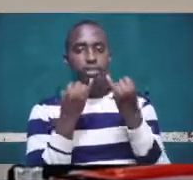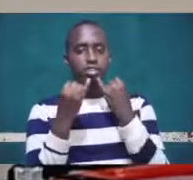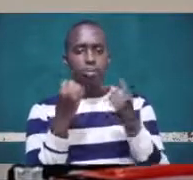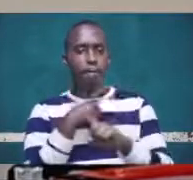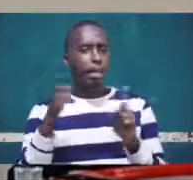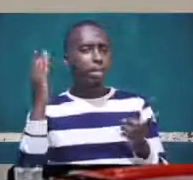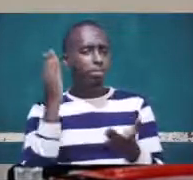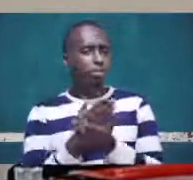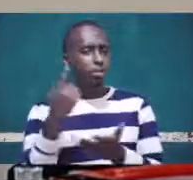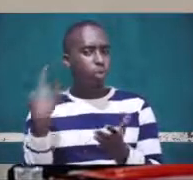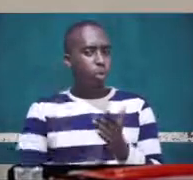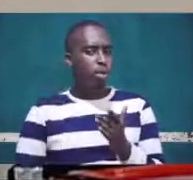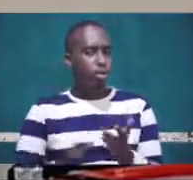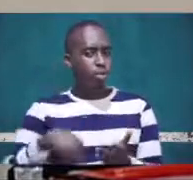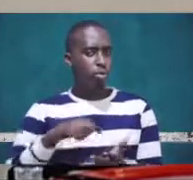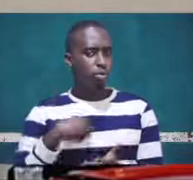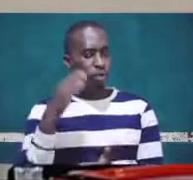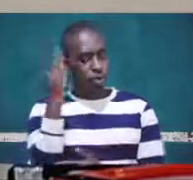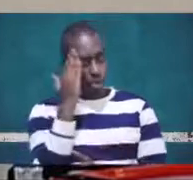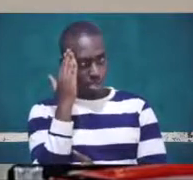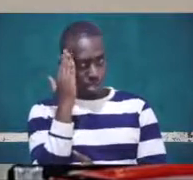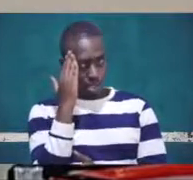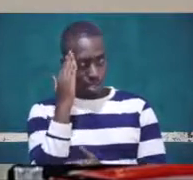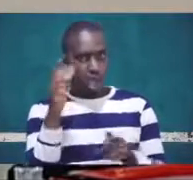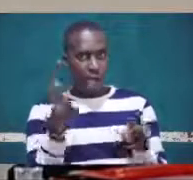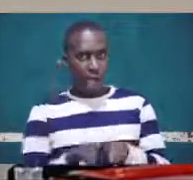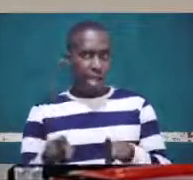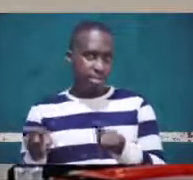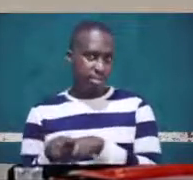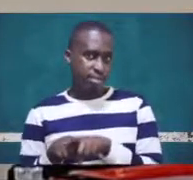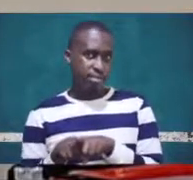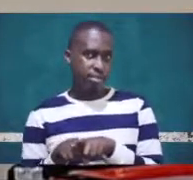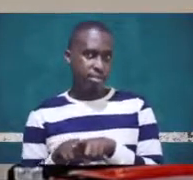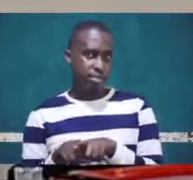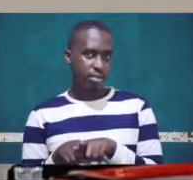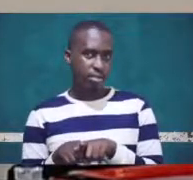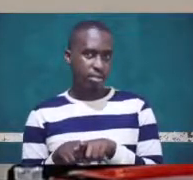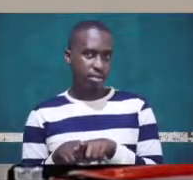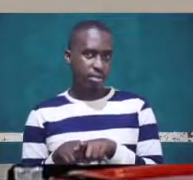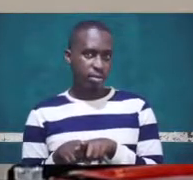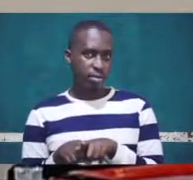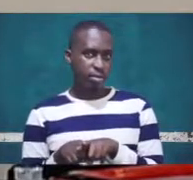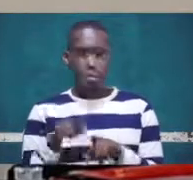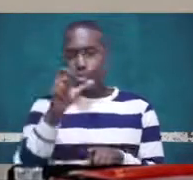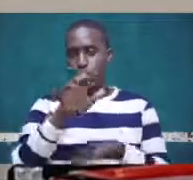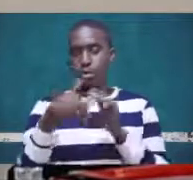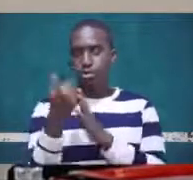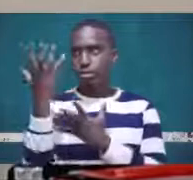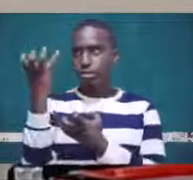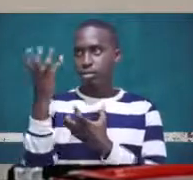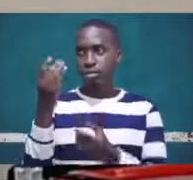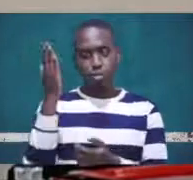But what do we know? As in, everyone is expected to know this.